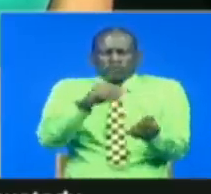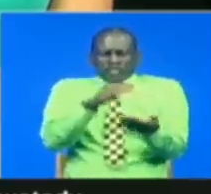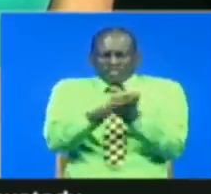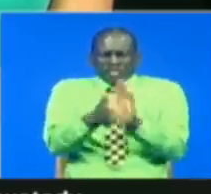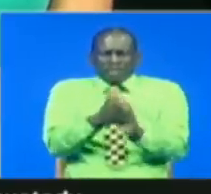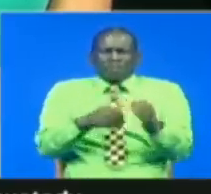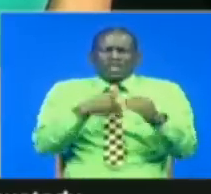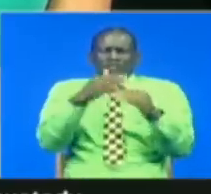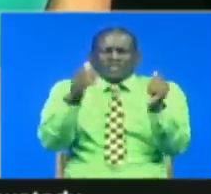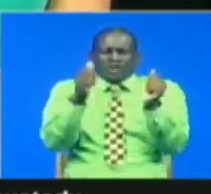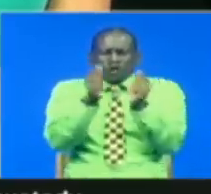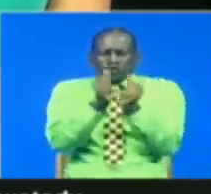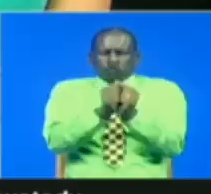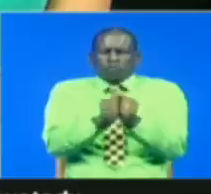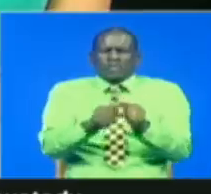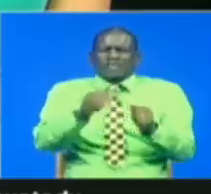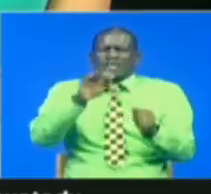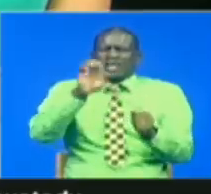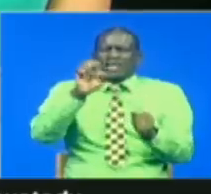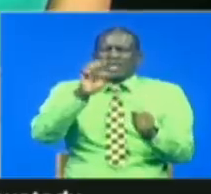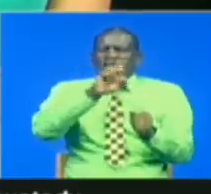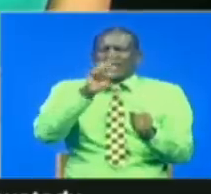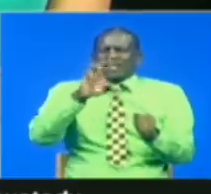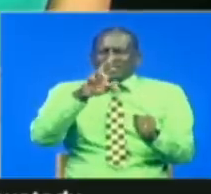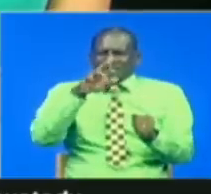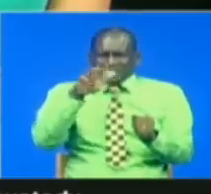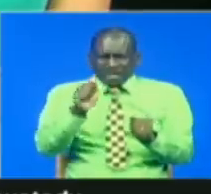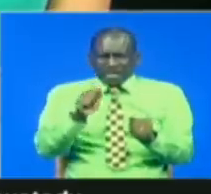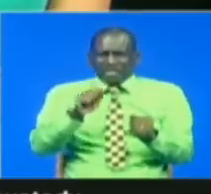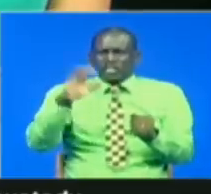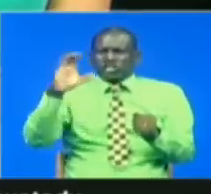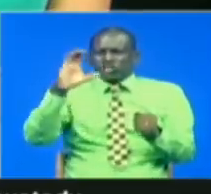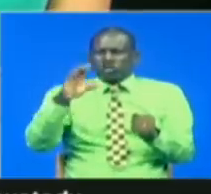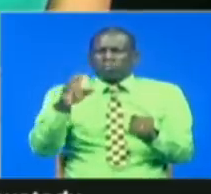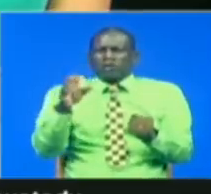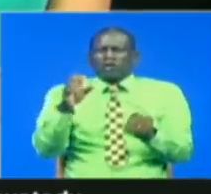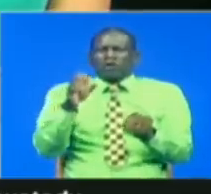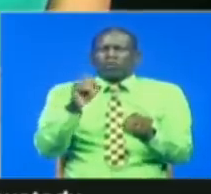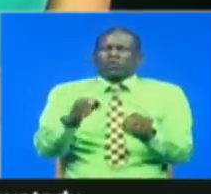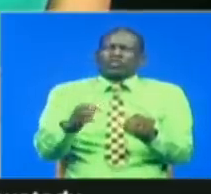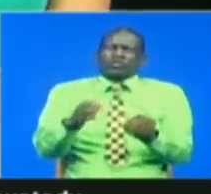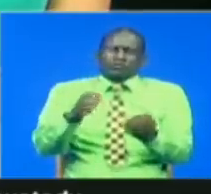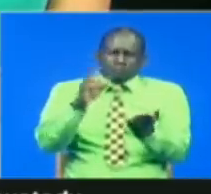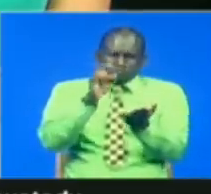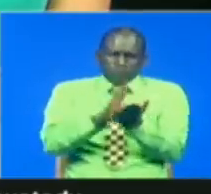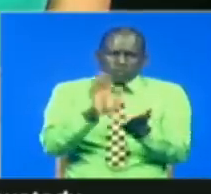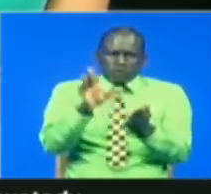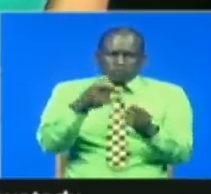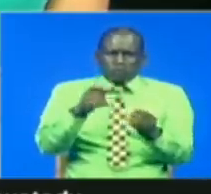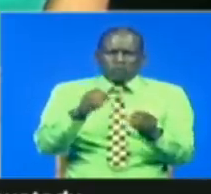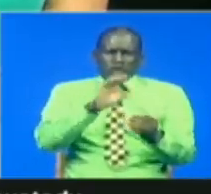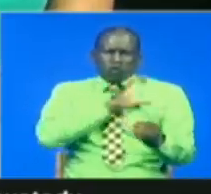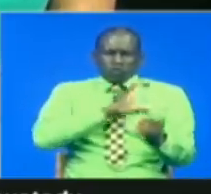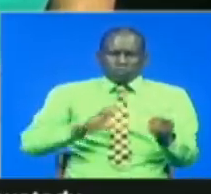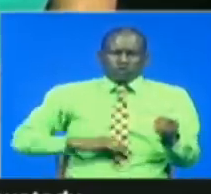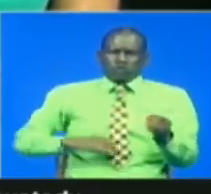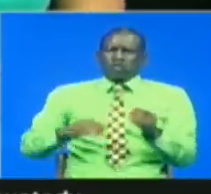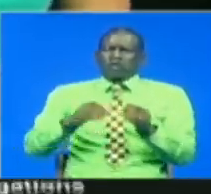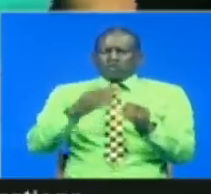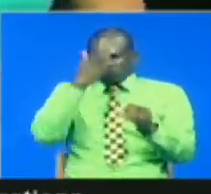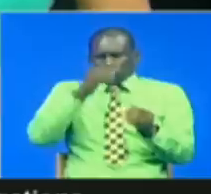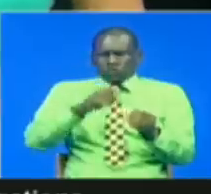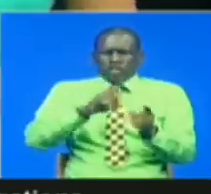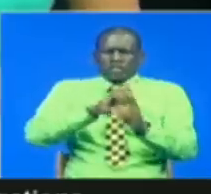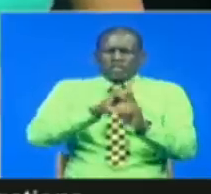October after Ezra Chiloba was found palpable by the Commission of Electoral Procurement impropriety in the 2017